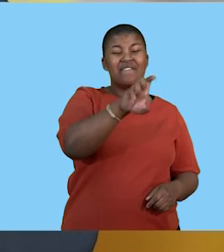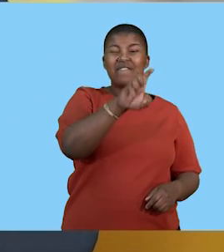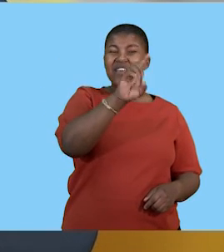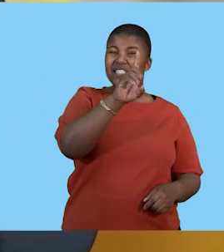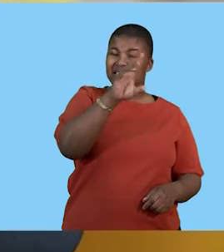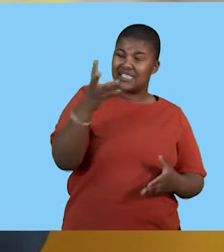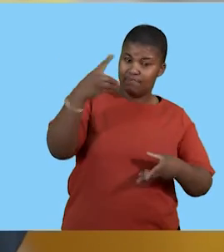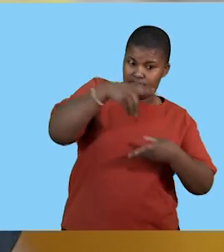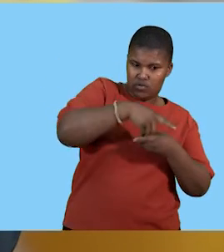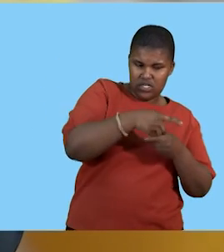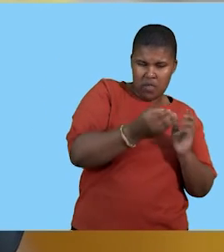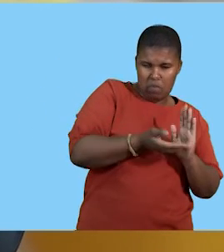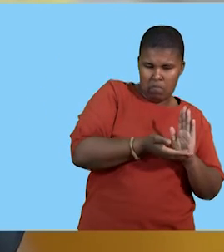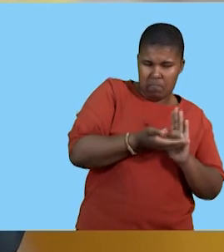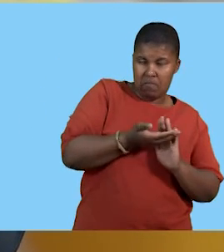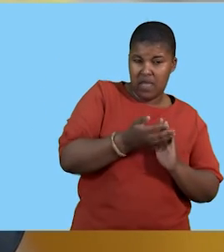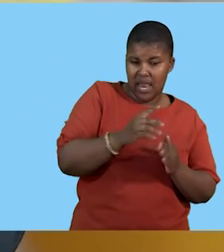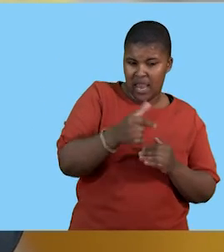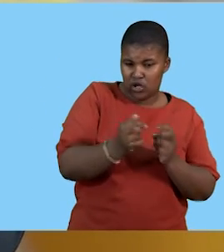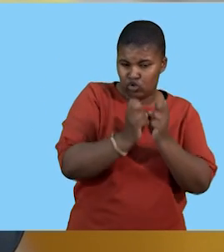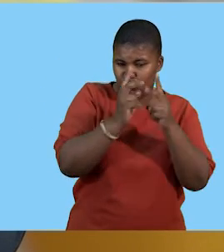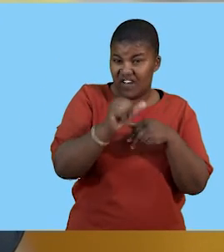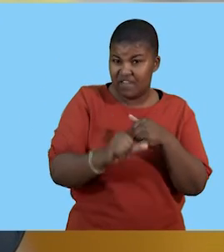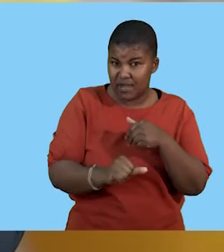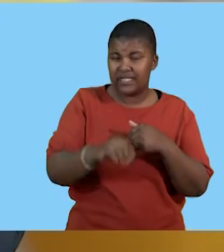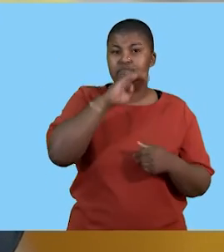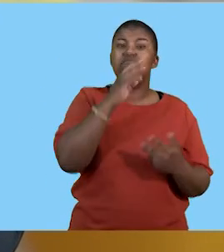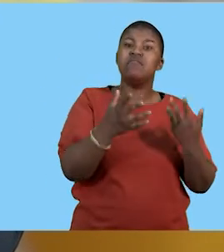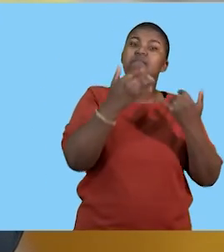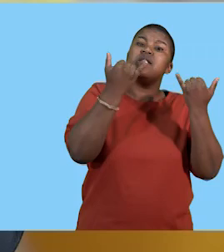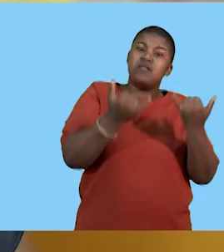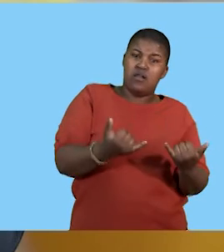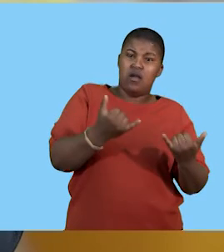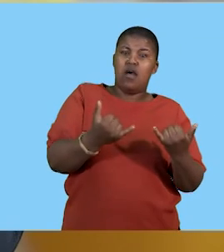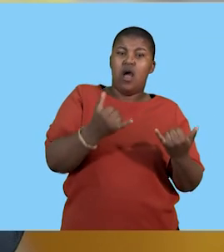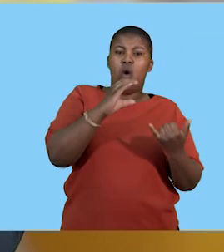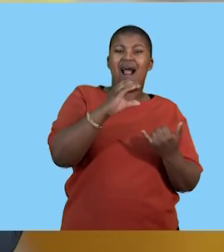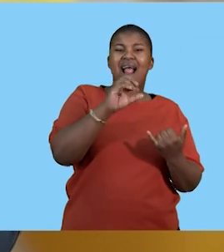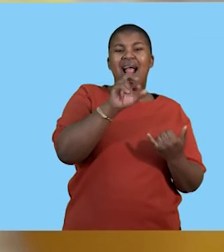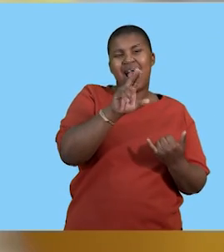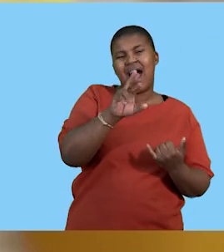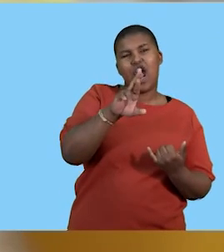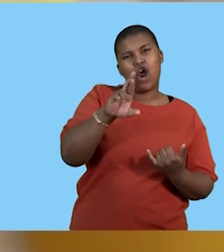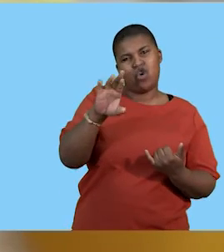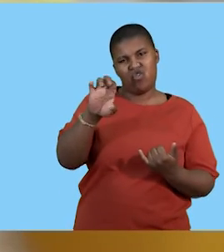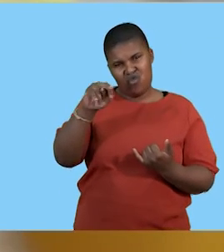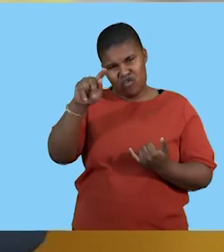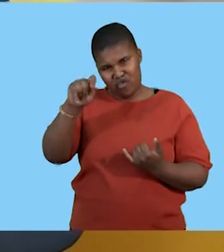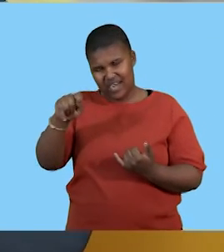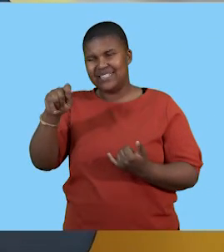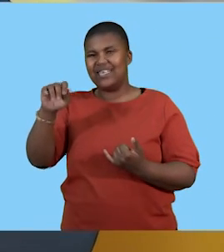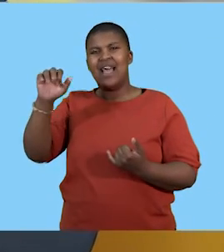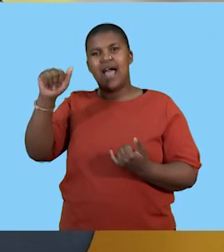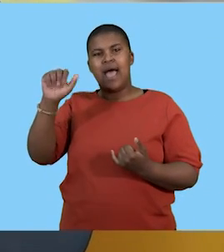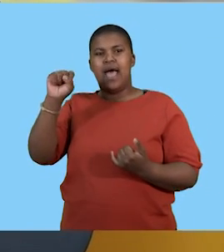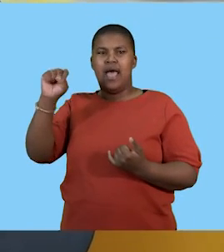going to mature within the next 12 months, it ceases to be a non-current asset and then it becomes a current asset.